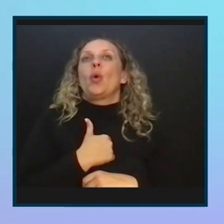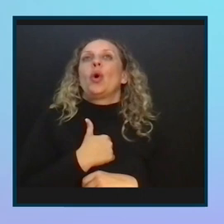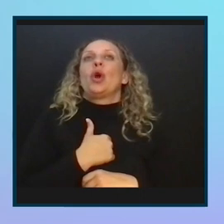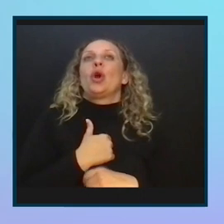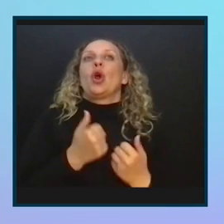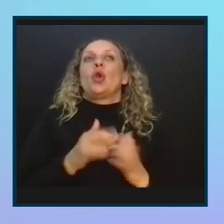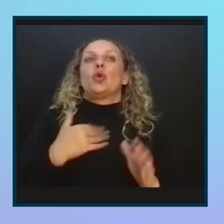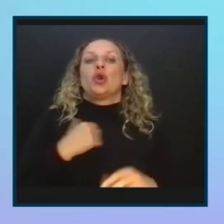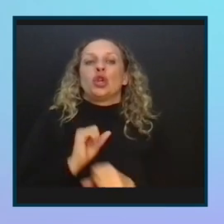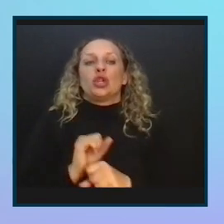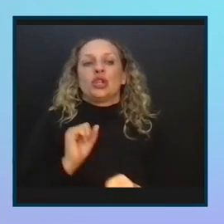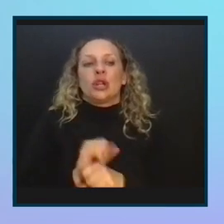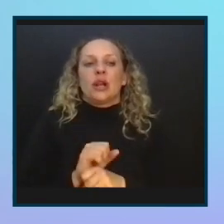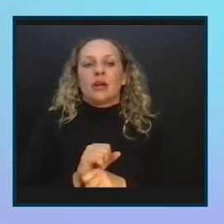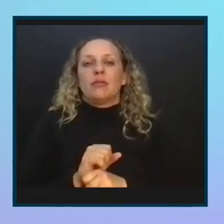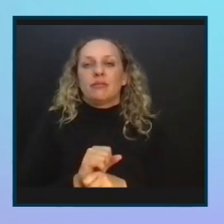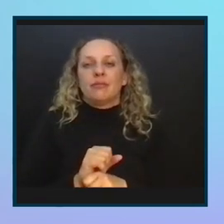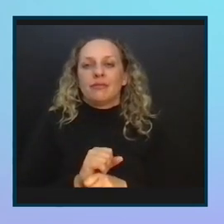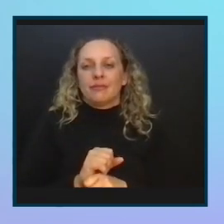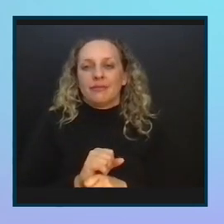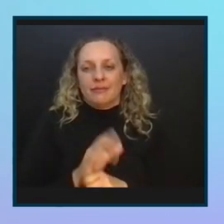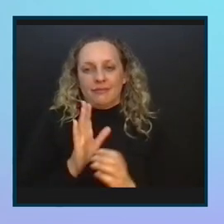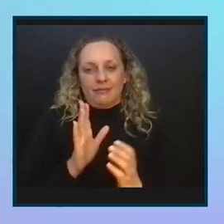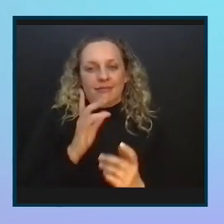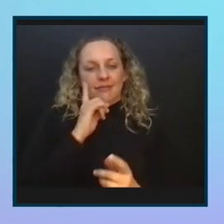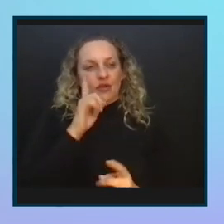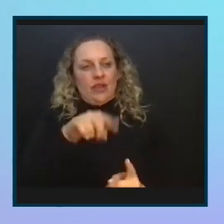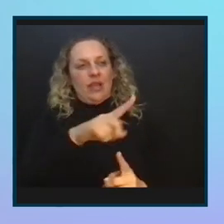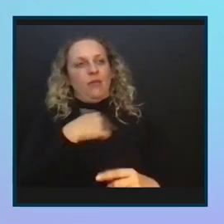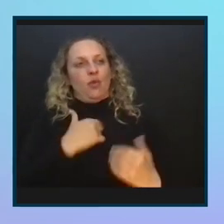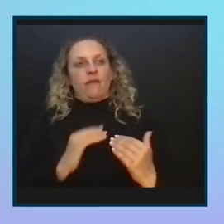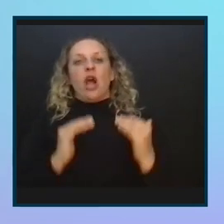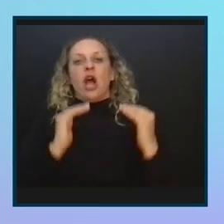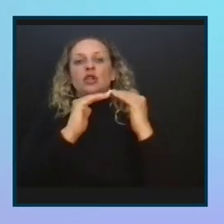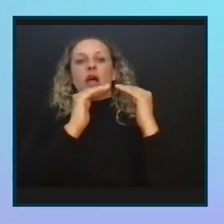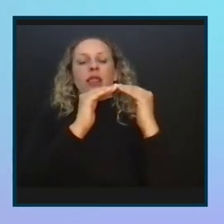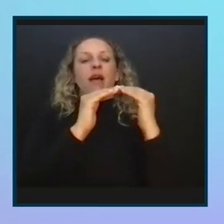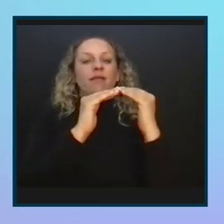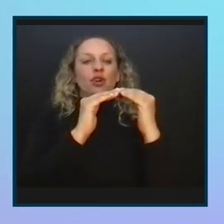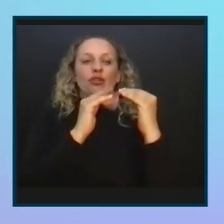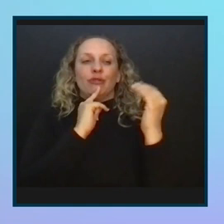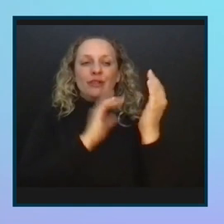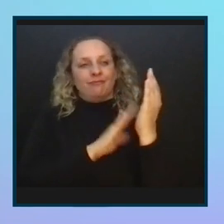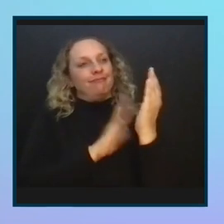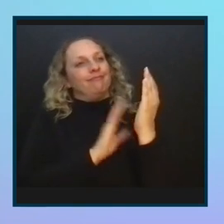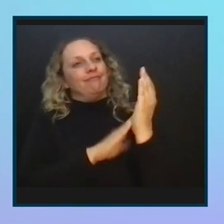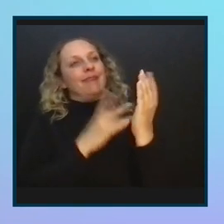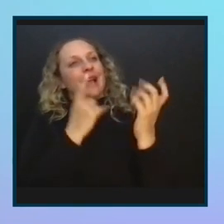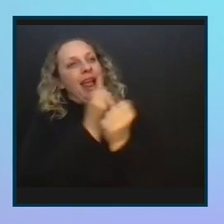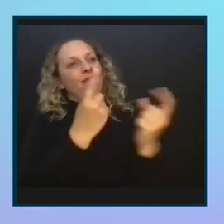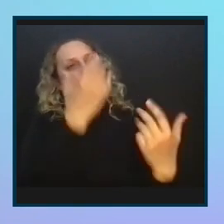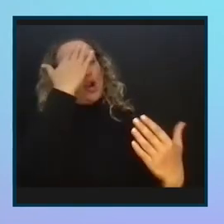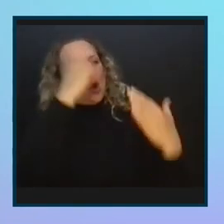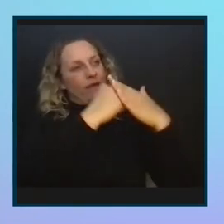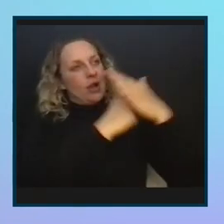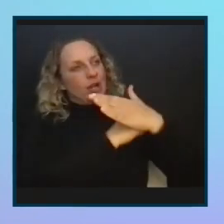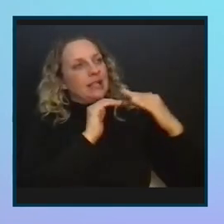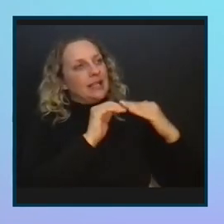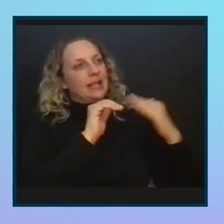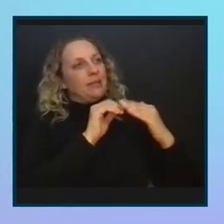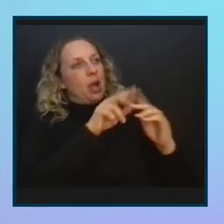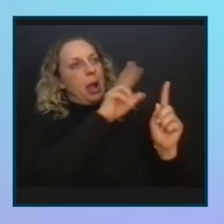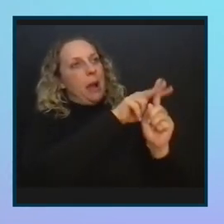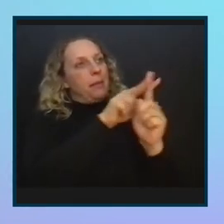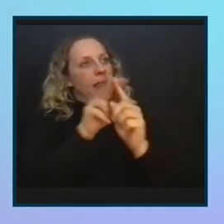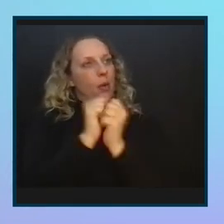the day we lose our jobs, it's a good thing, because we've got to a stage where we've taught people the foundations of accessibility. They're applying it